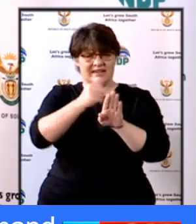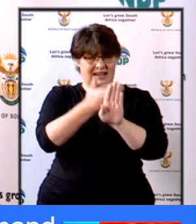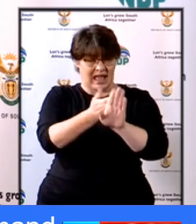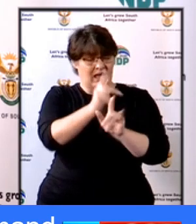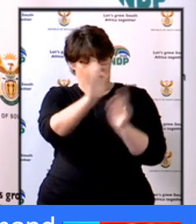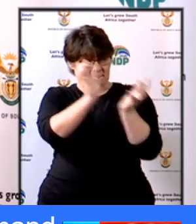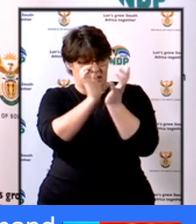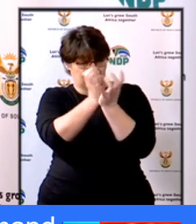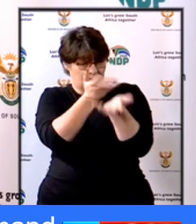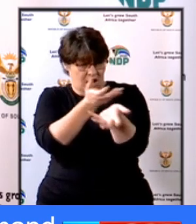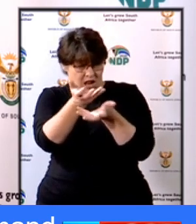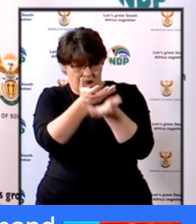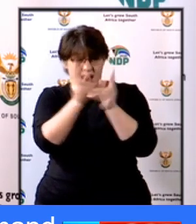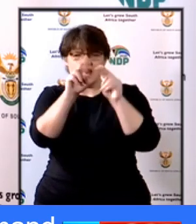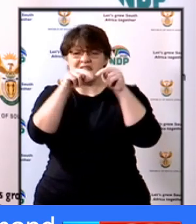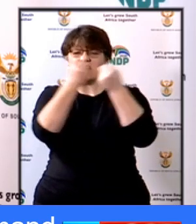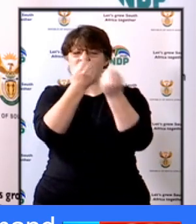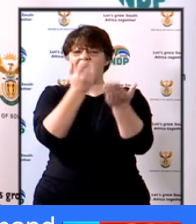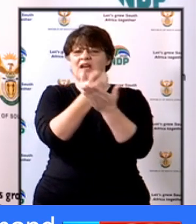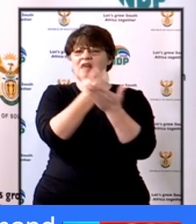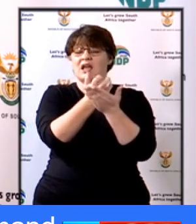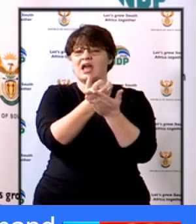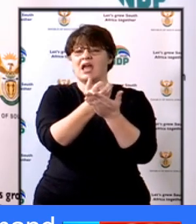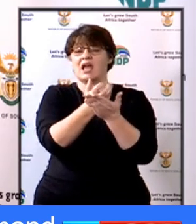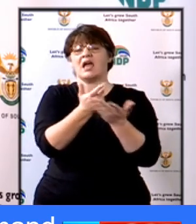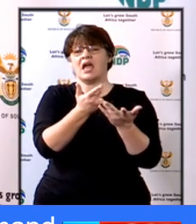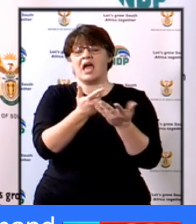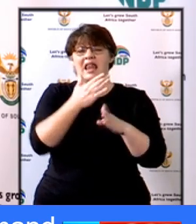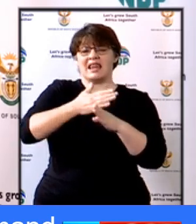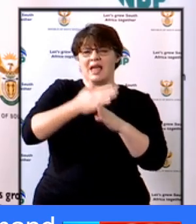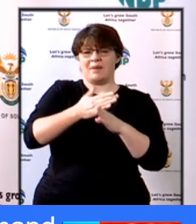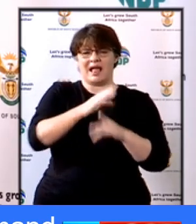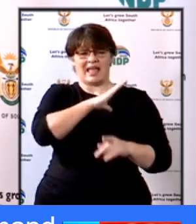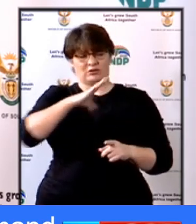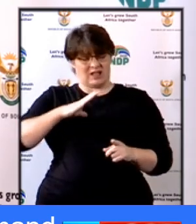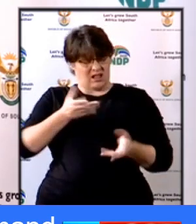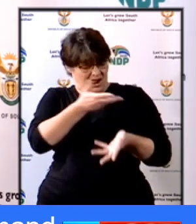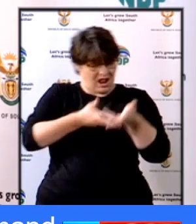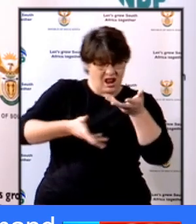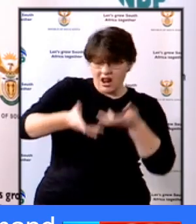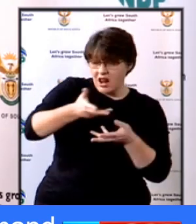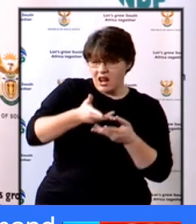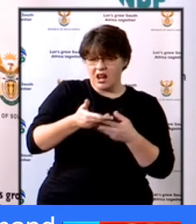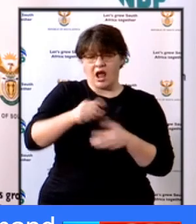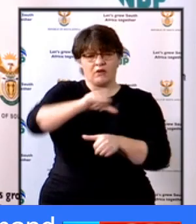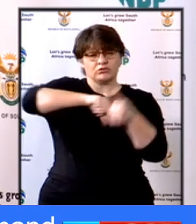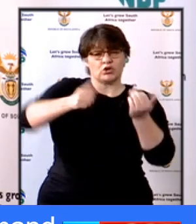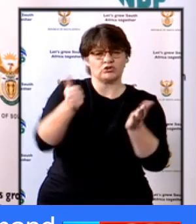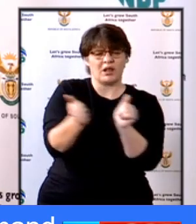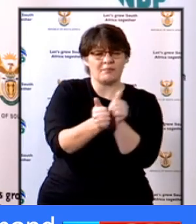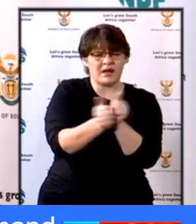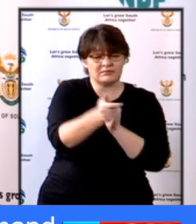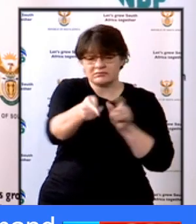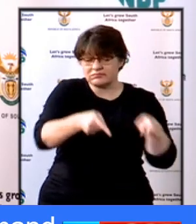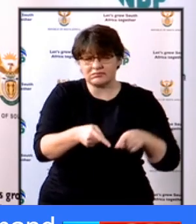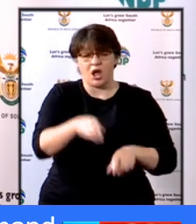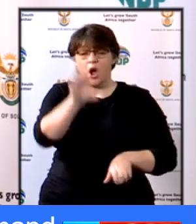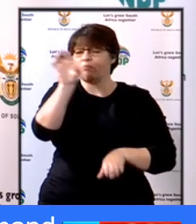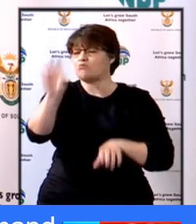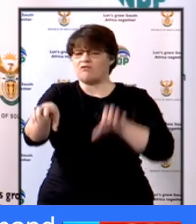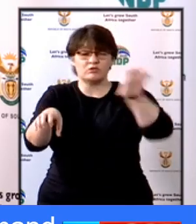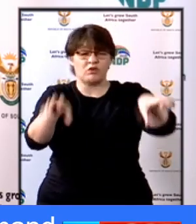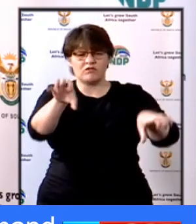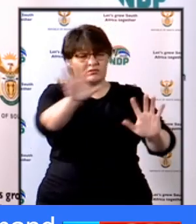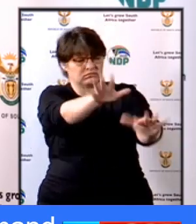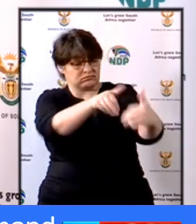the National Economic Development and Labour Council, where we brought in the social partners. We've met with provinces through the